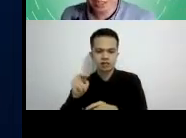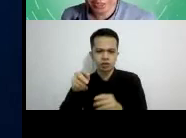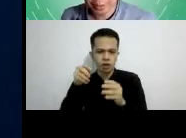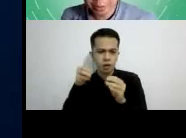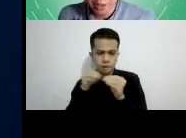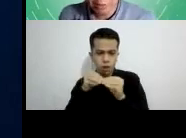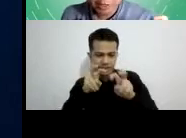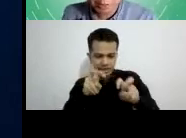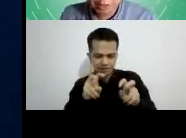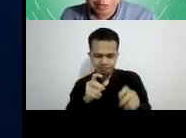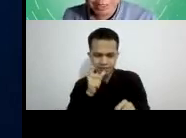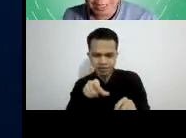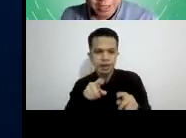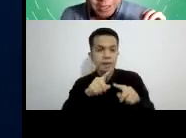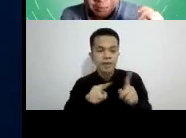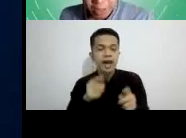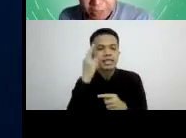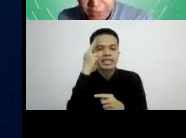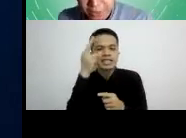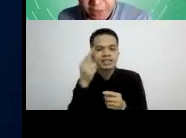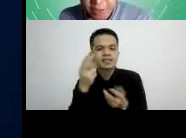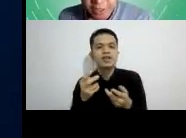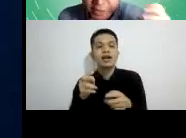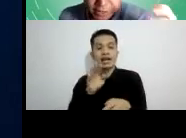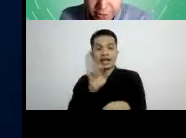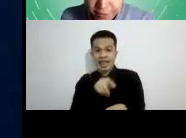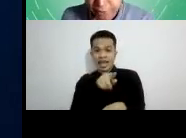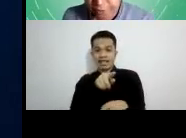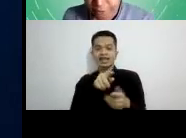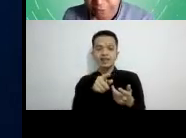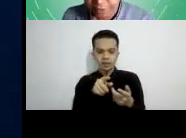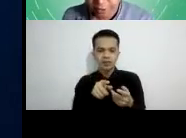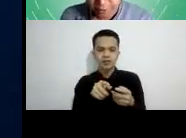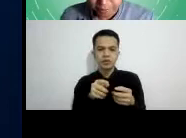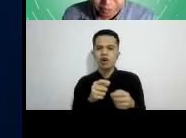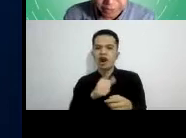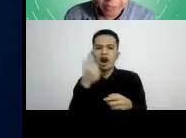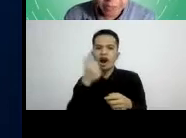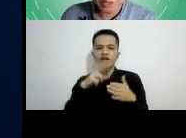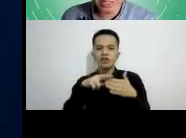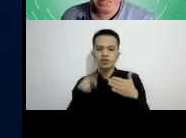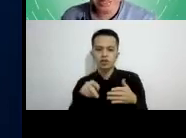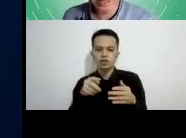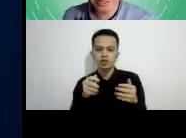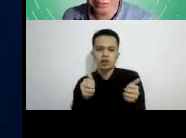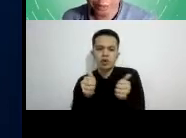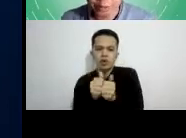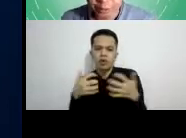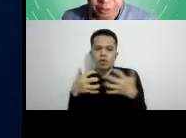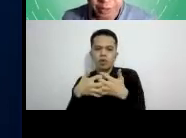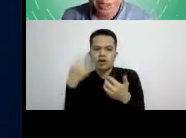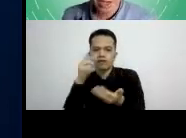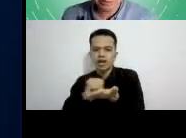on these concepts, but it's important to realize that blockchain is another result that's very closely related to Industry